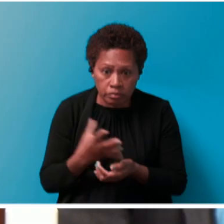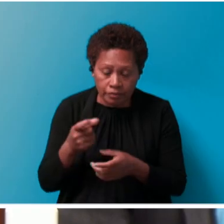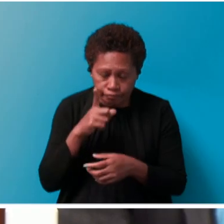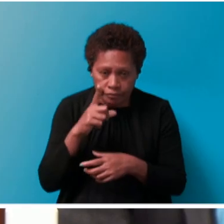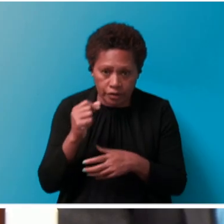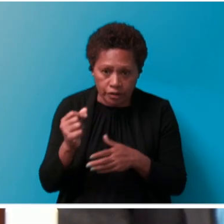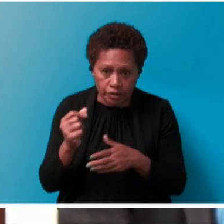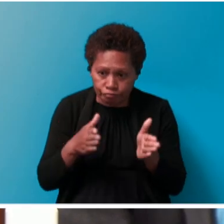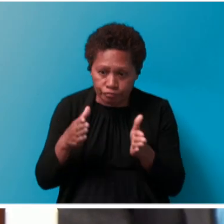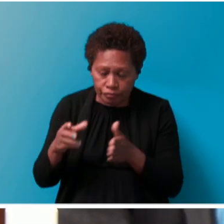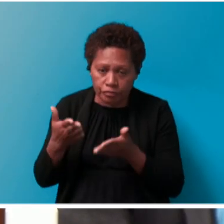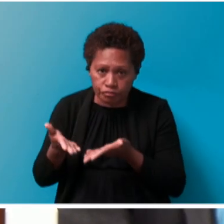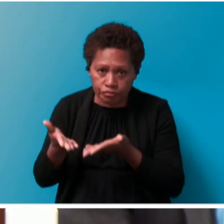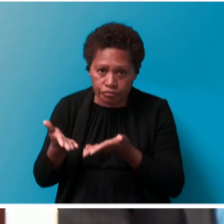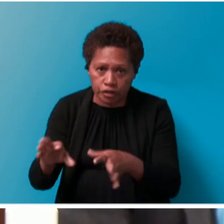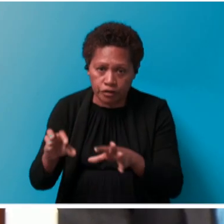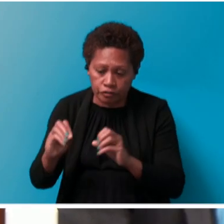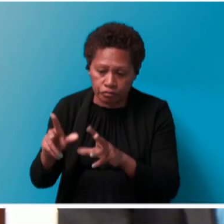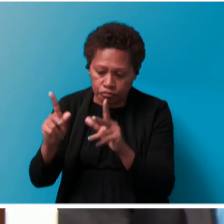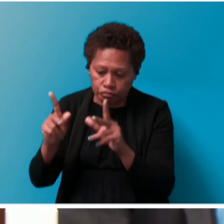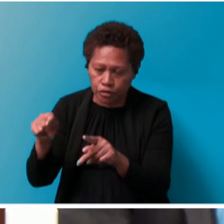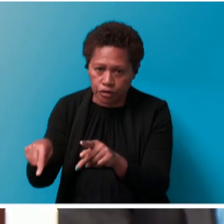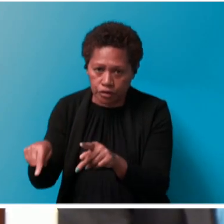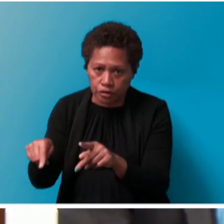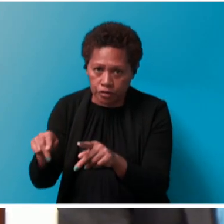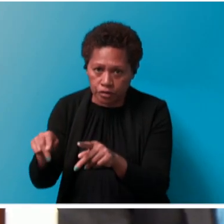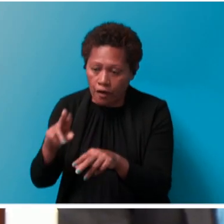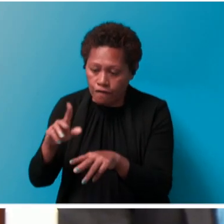an opportunity to relocate to some of these vacant flats.